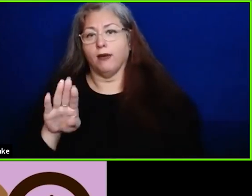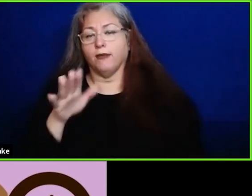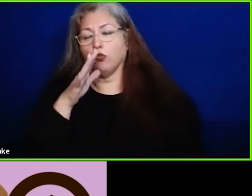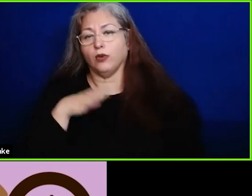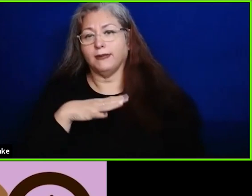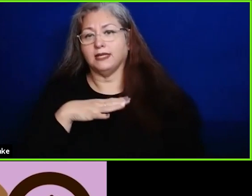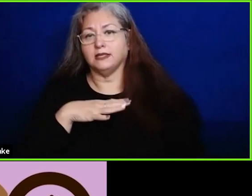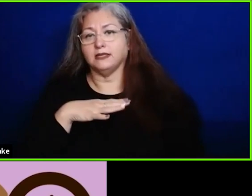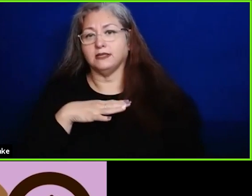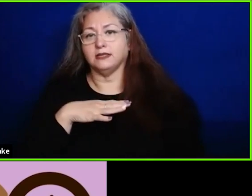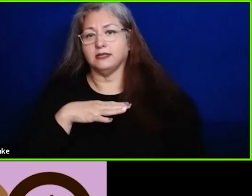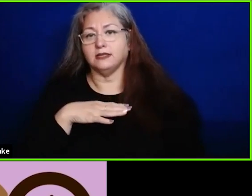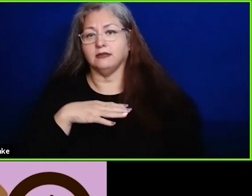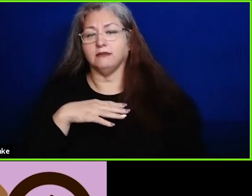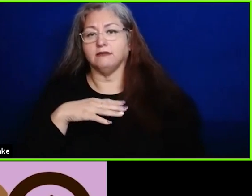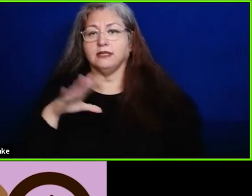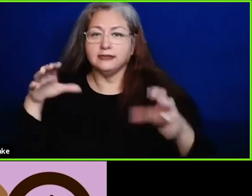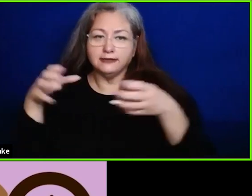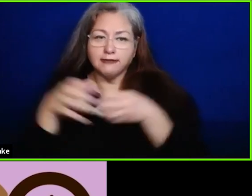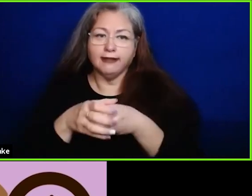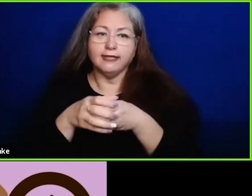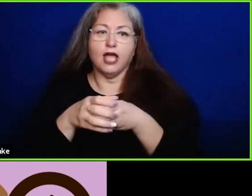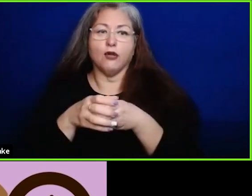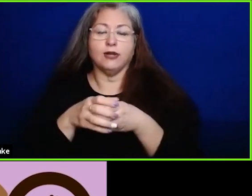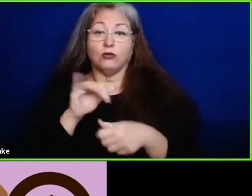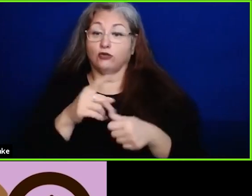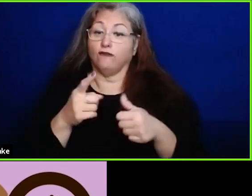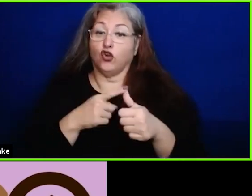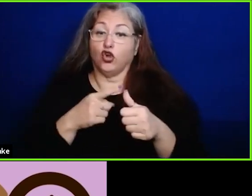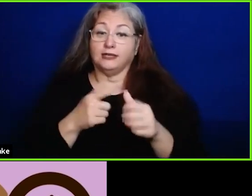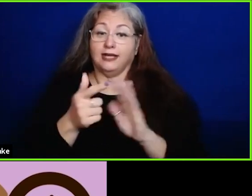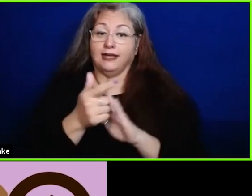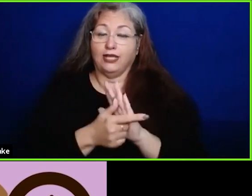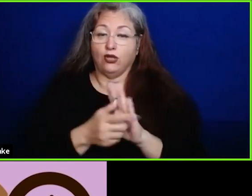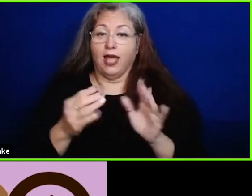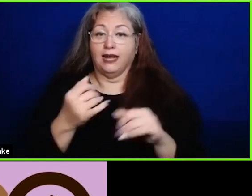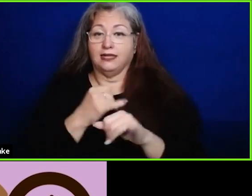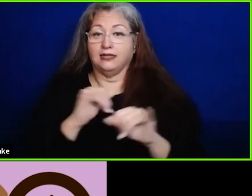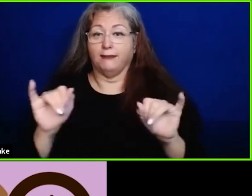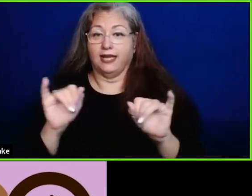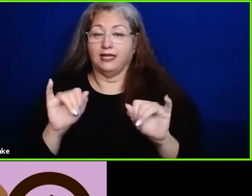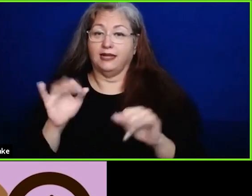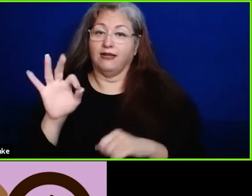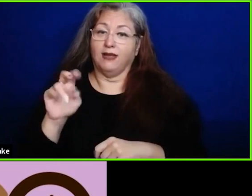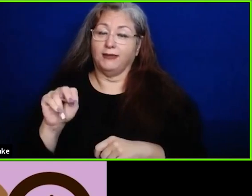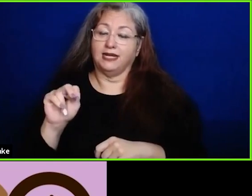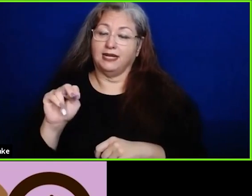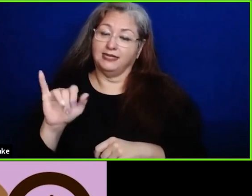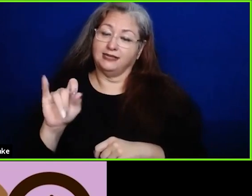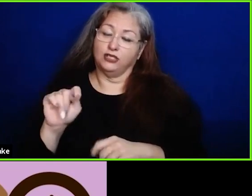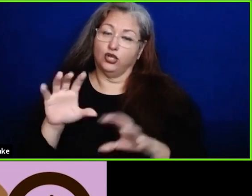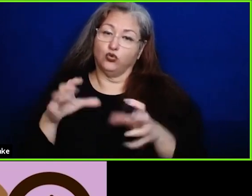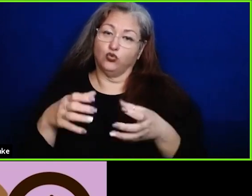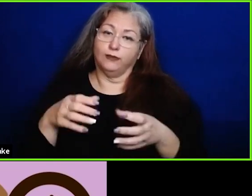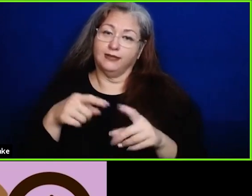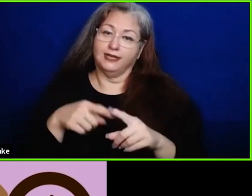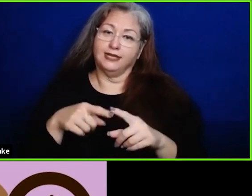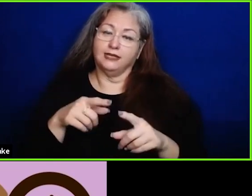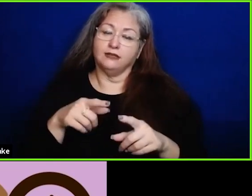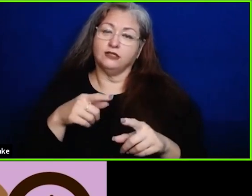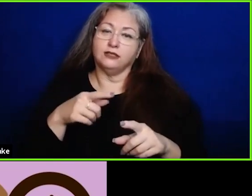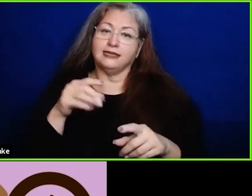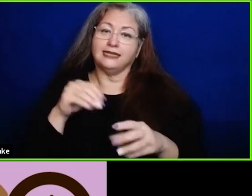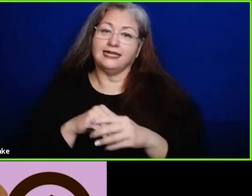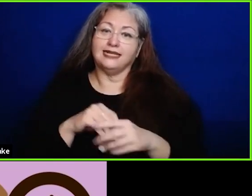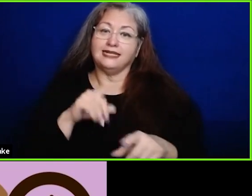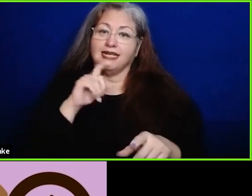Solidarity Association. This was the first legal and independent feminist group in Egypt. In prison, it was said that she was denied